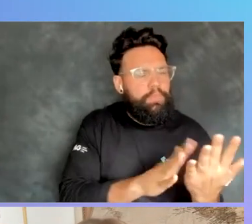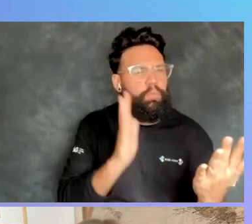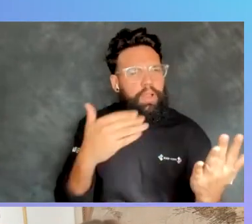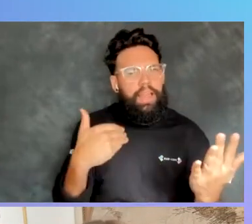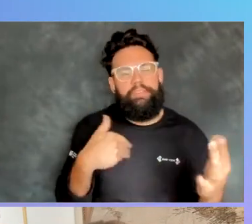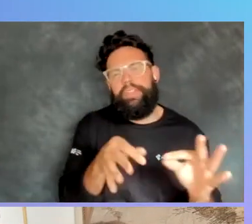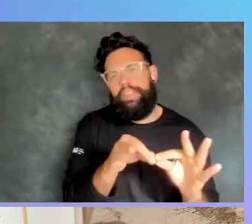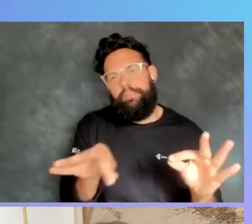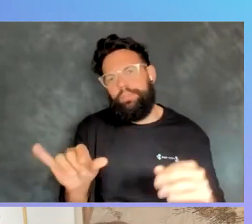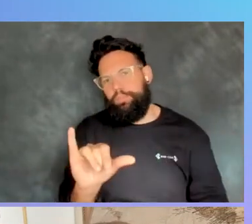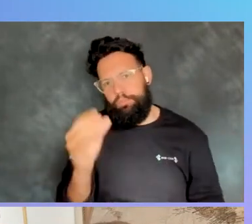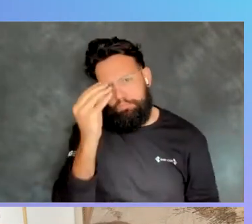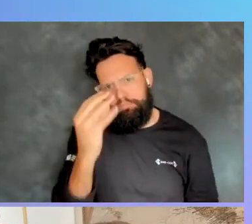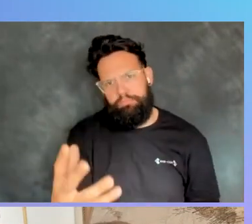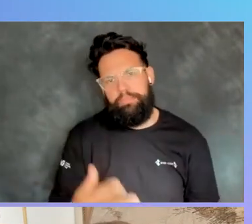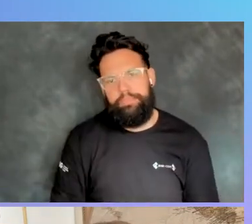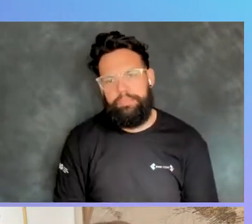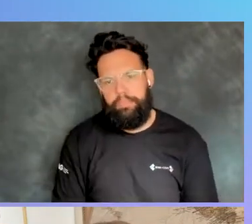off.